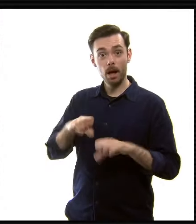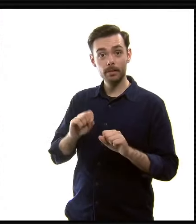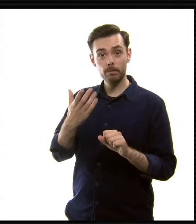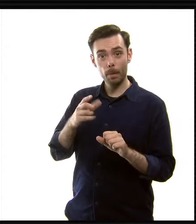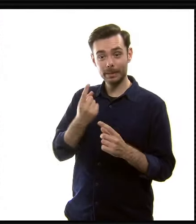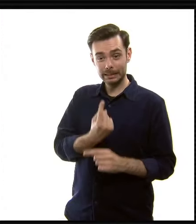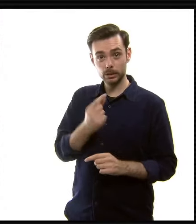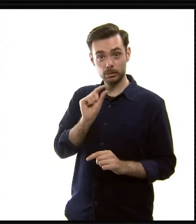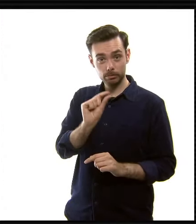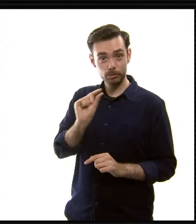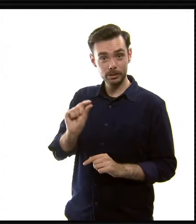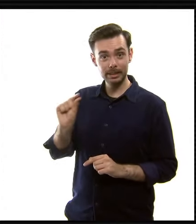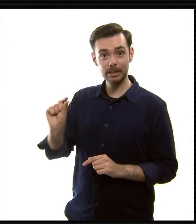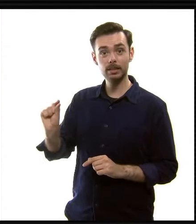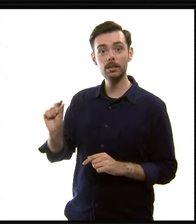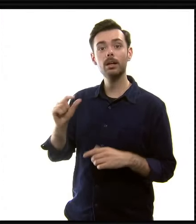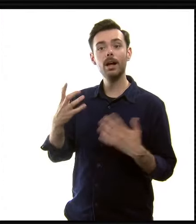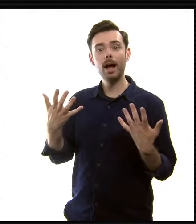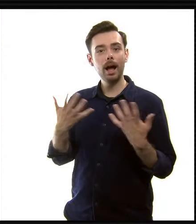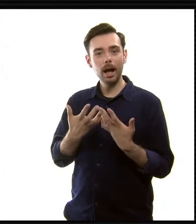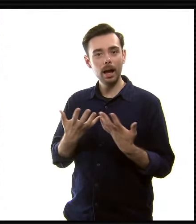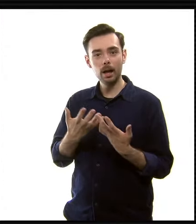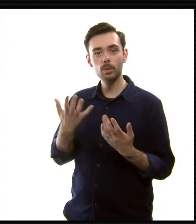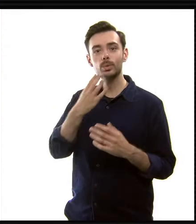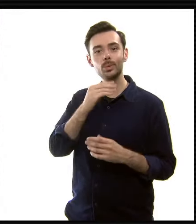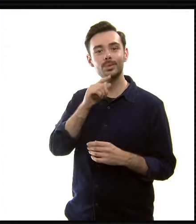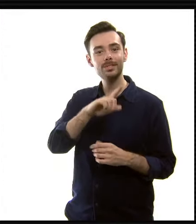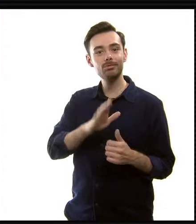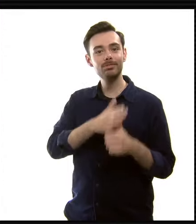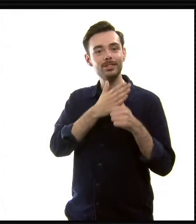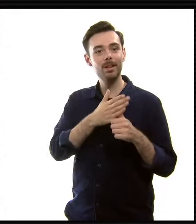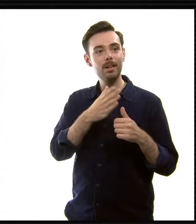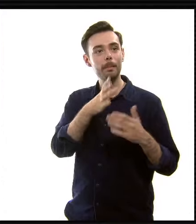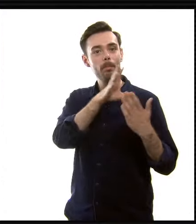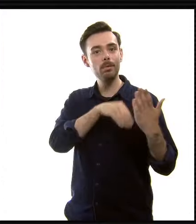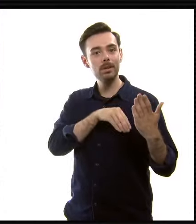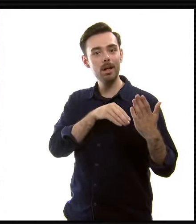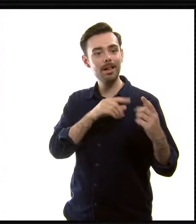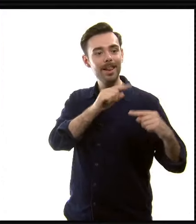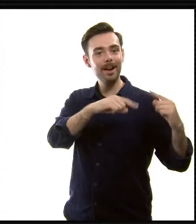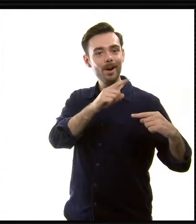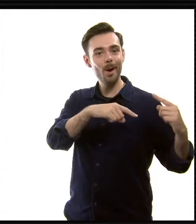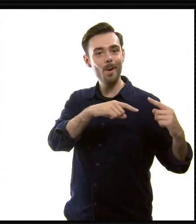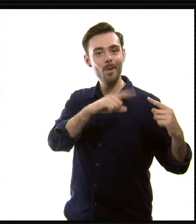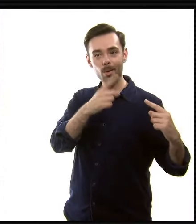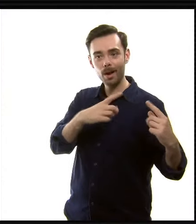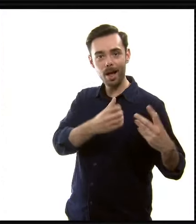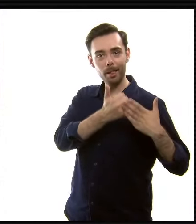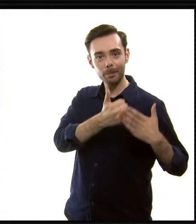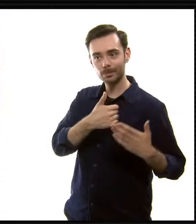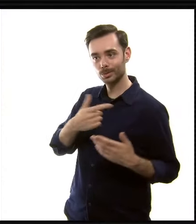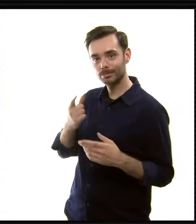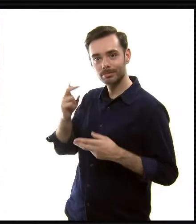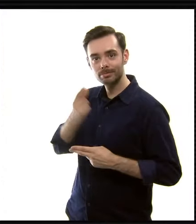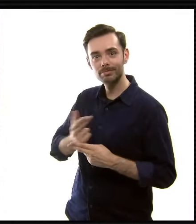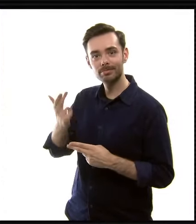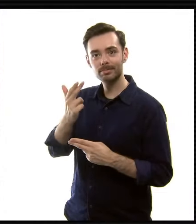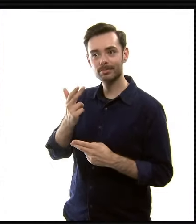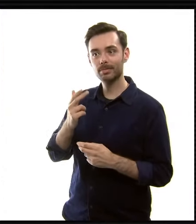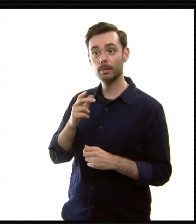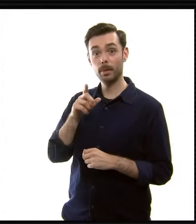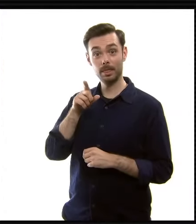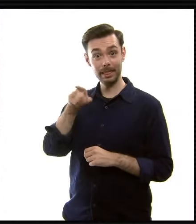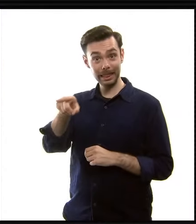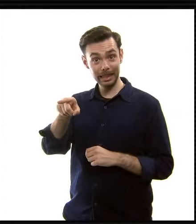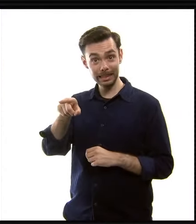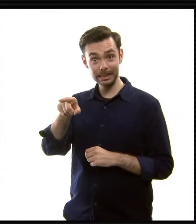official LEGO Star Wars models, but over 20 times larger. Now, these ships are so huge that if they were built in real life,